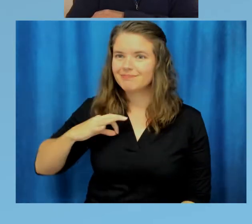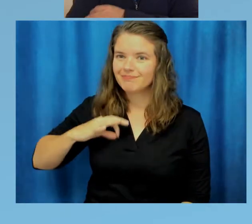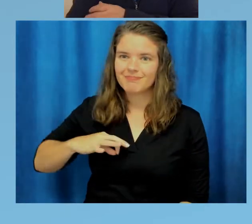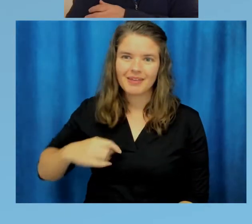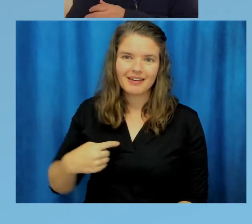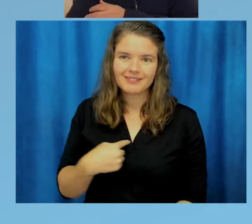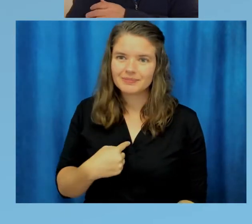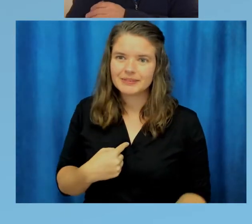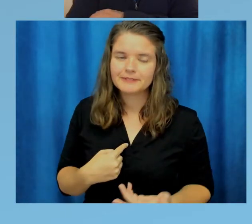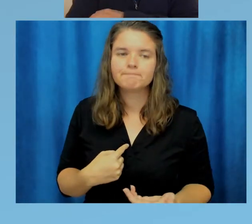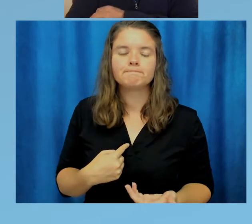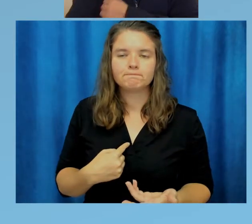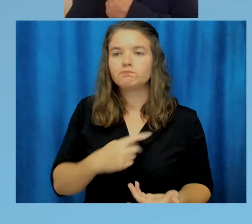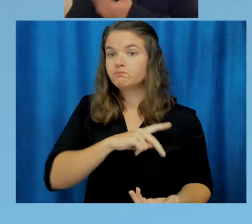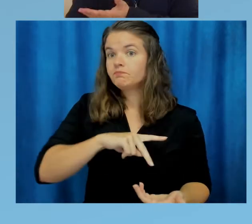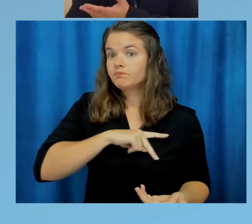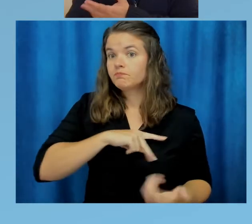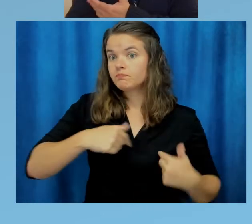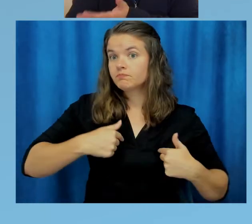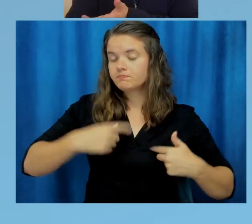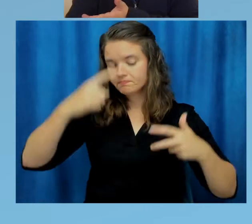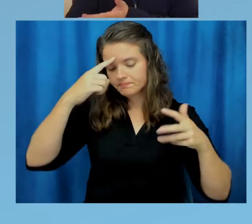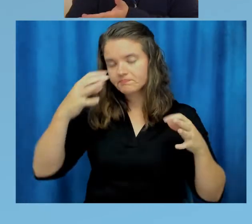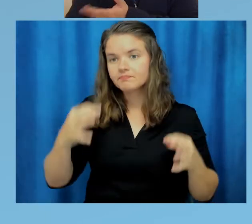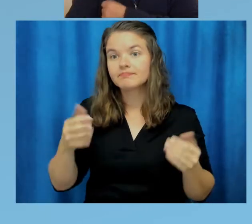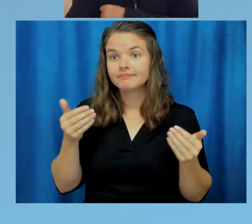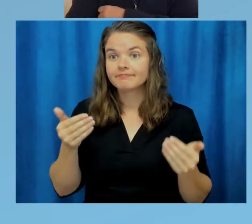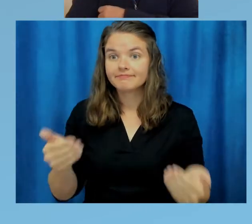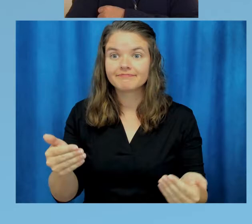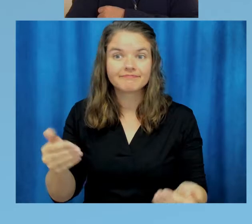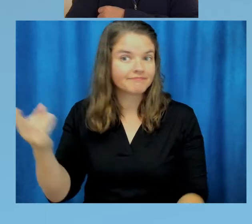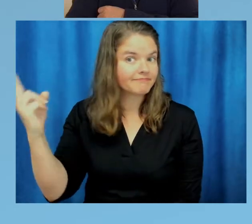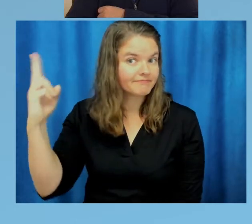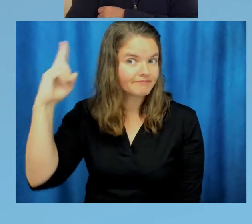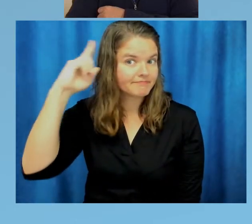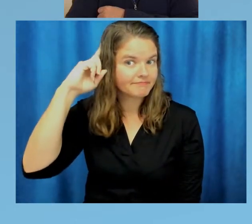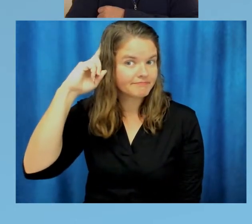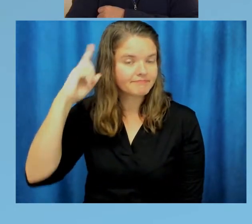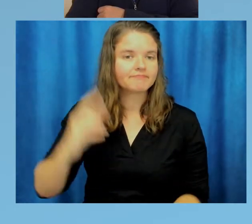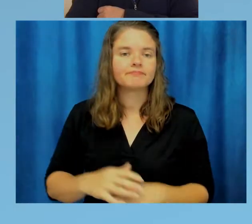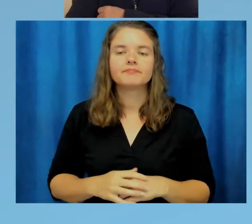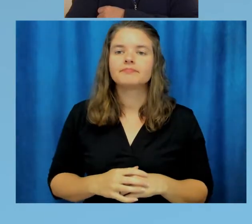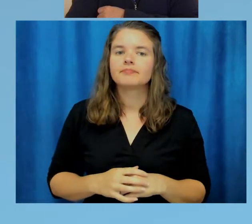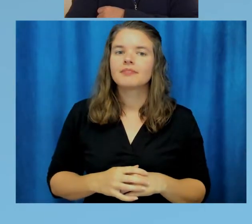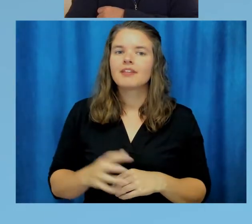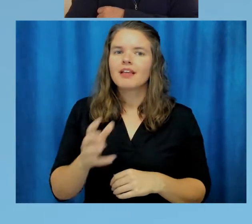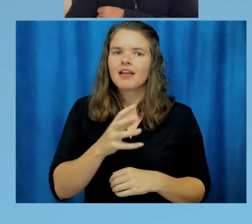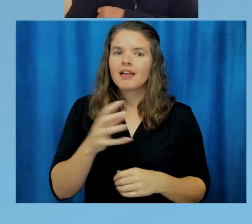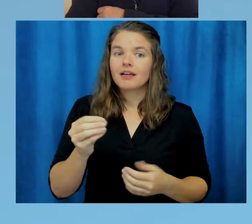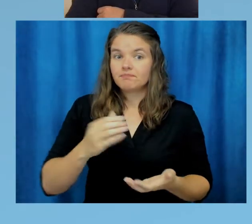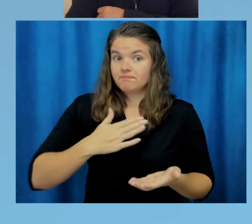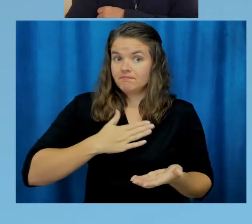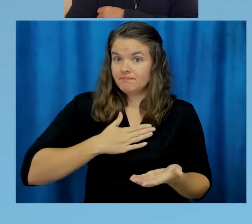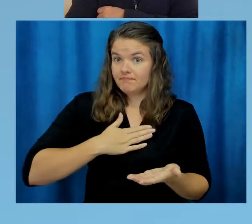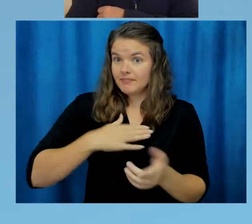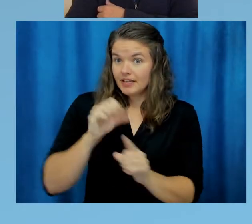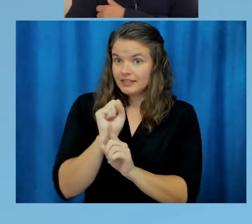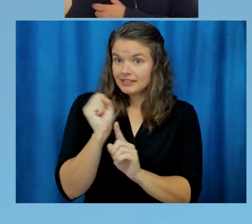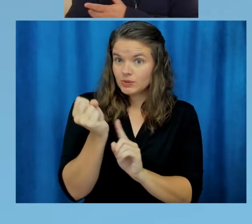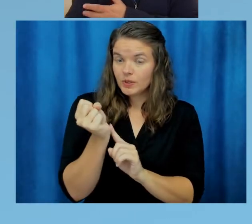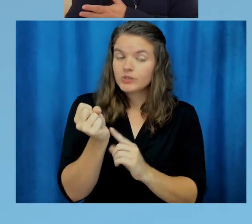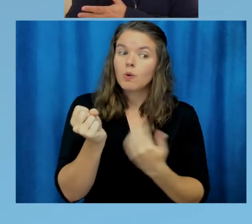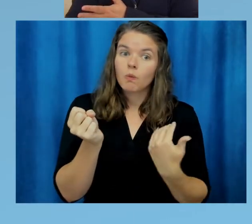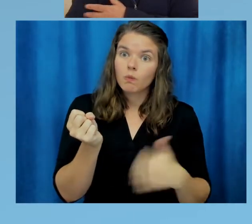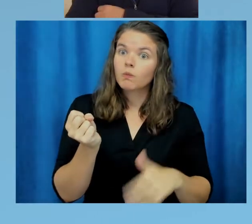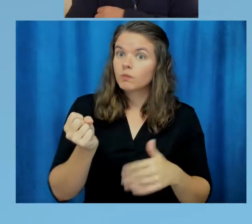from my hearing aids. So I personally made the decision to go ahead and get a cochlear implant. In my